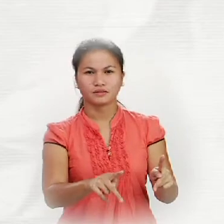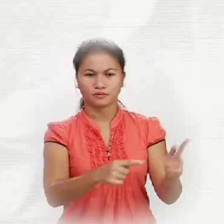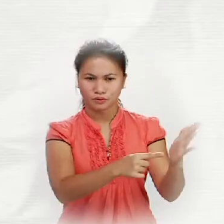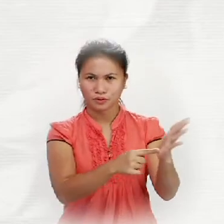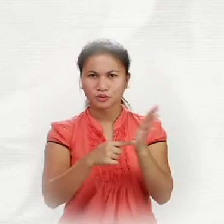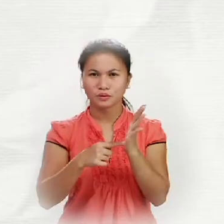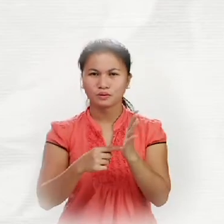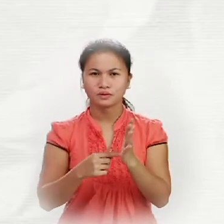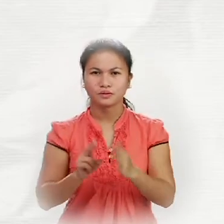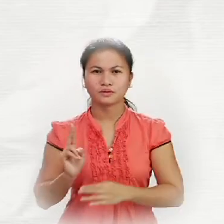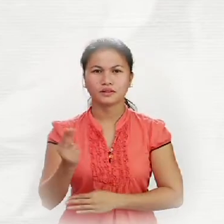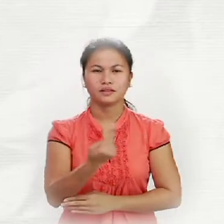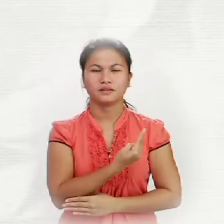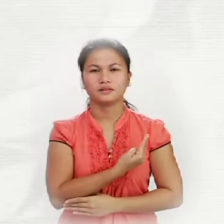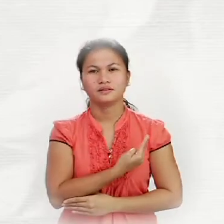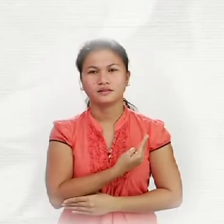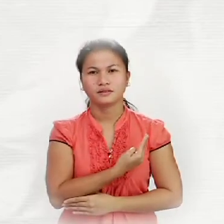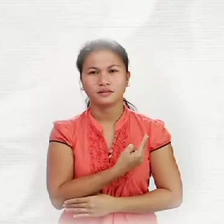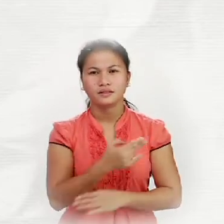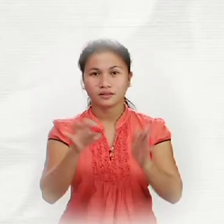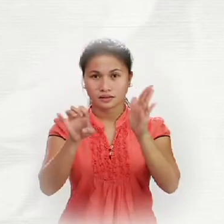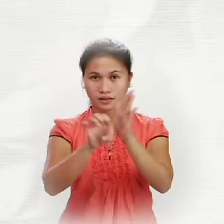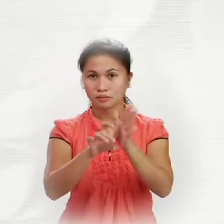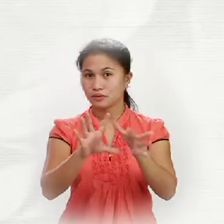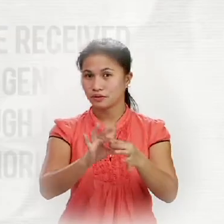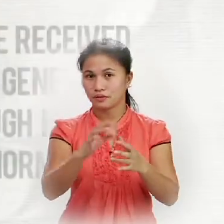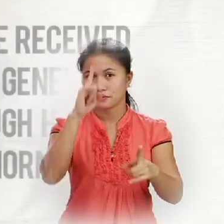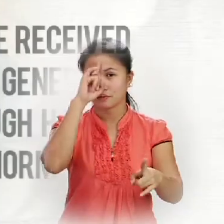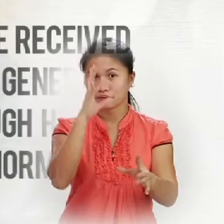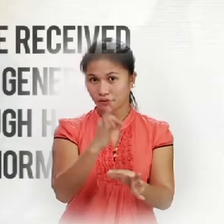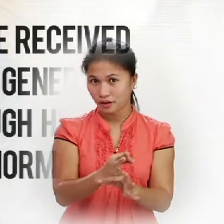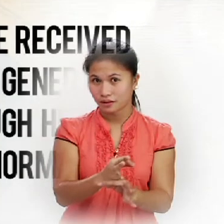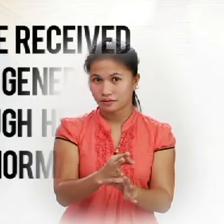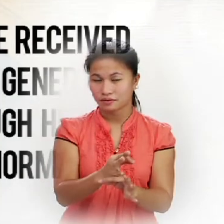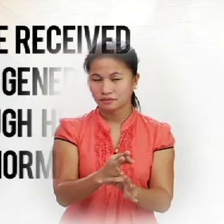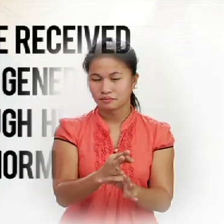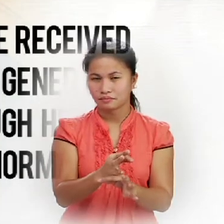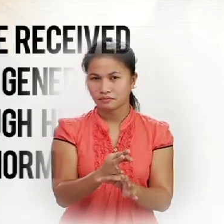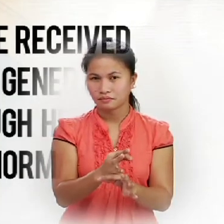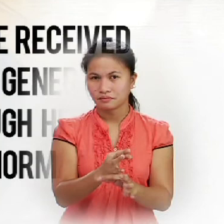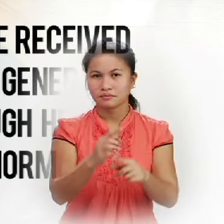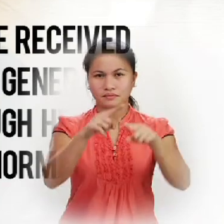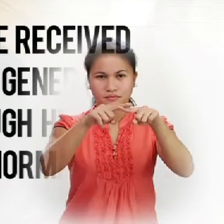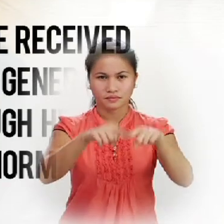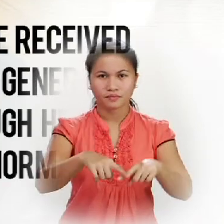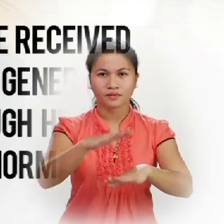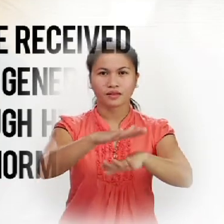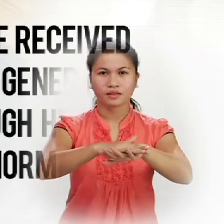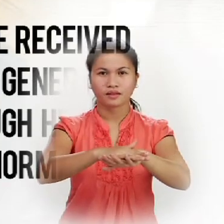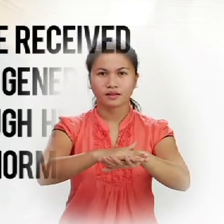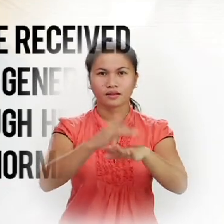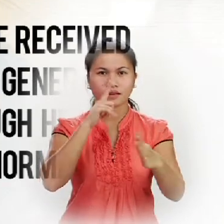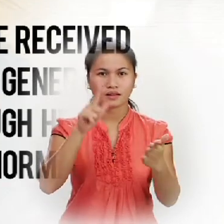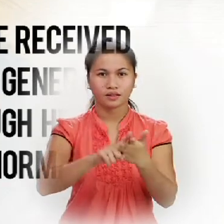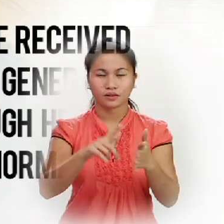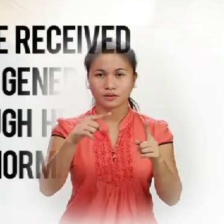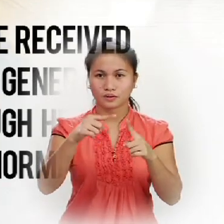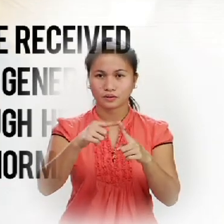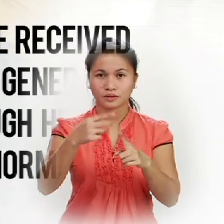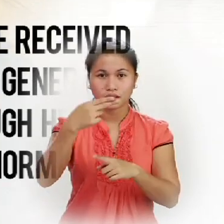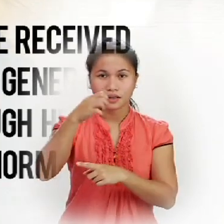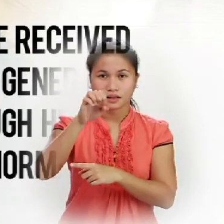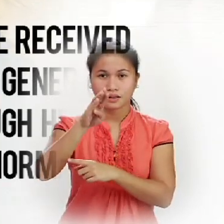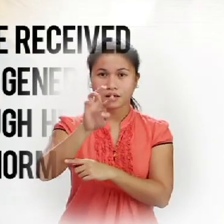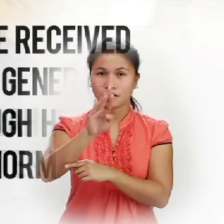to us. Examples of faith. According to the letter to the Hebrews,